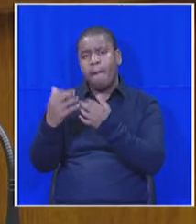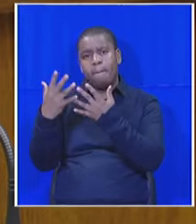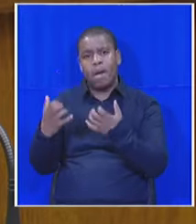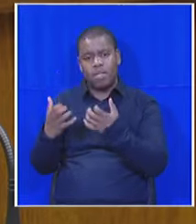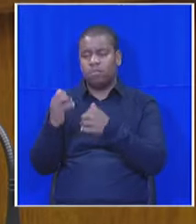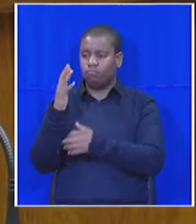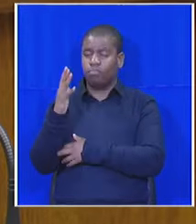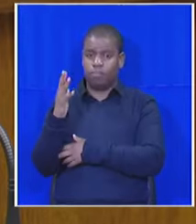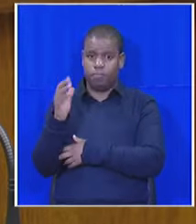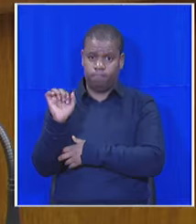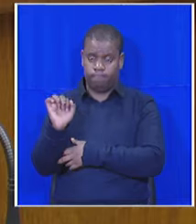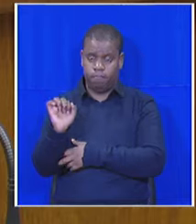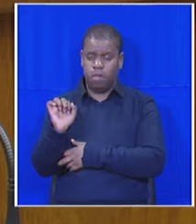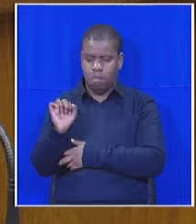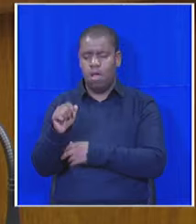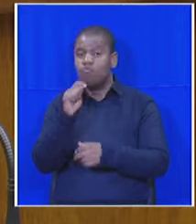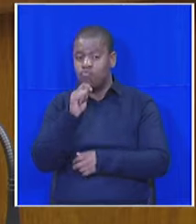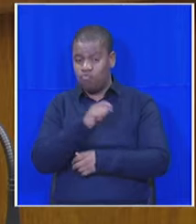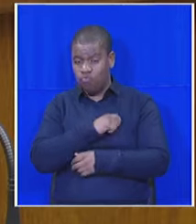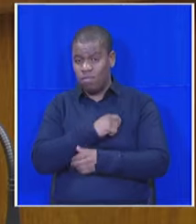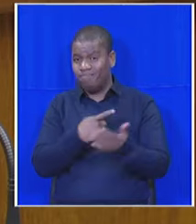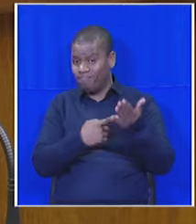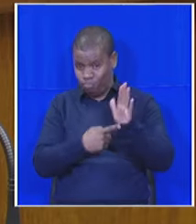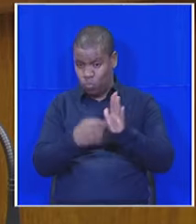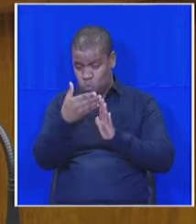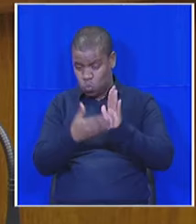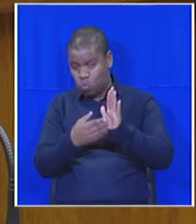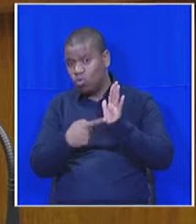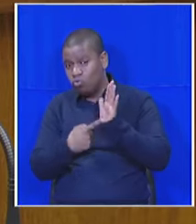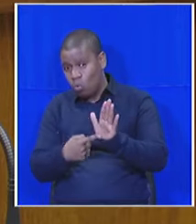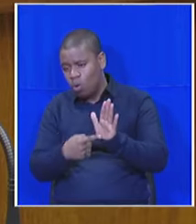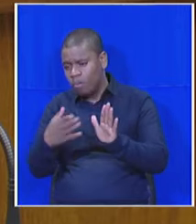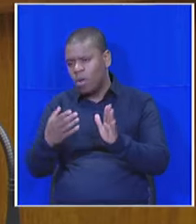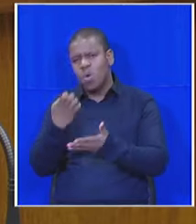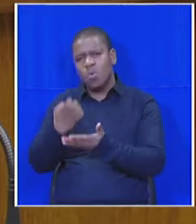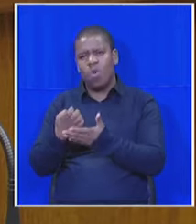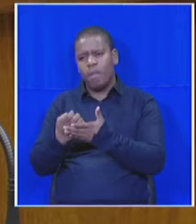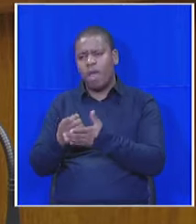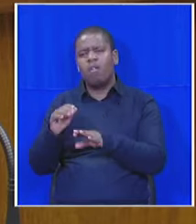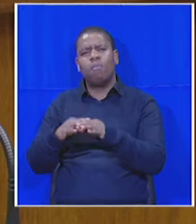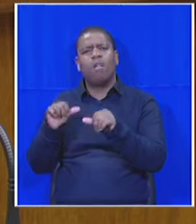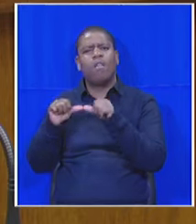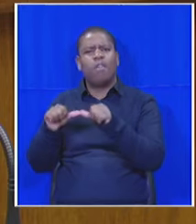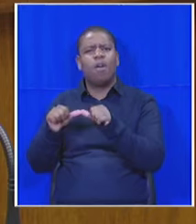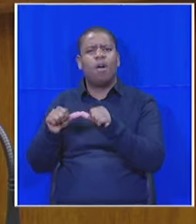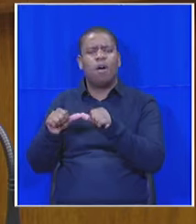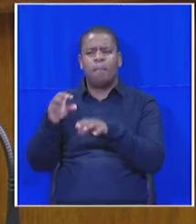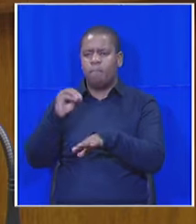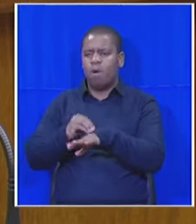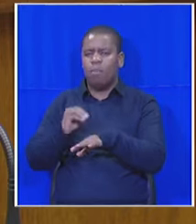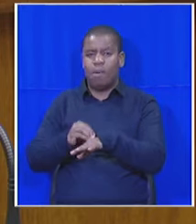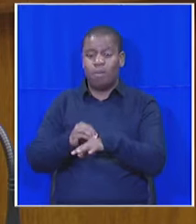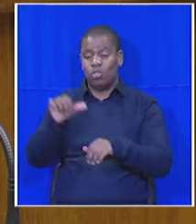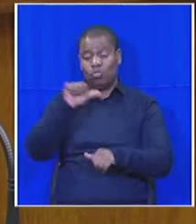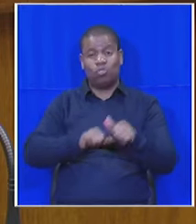debate, the facts speak for themselves. As our economy grinds to a halt, we are faced with a severe social crisis.